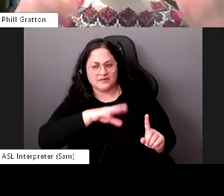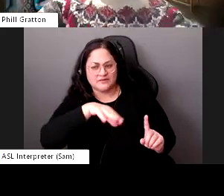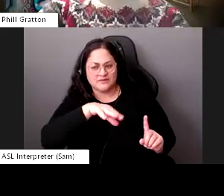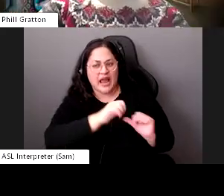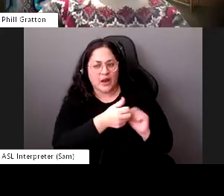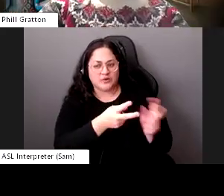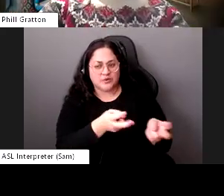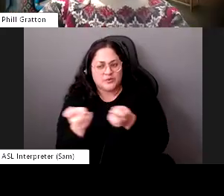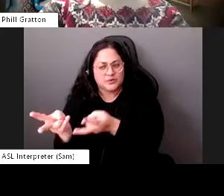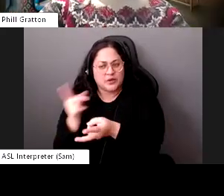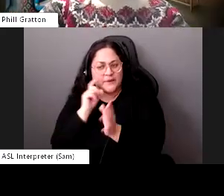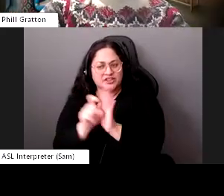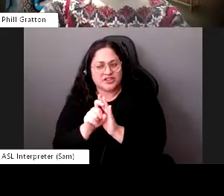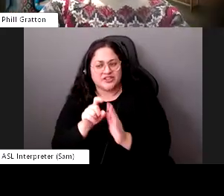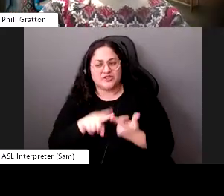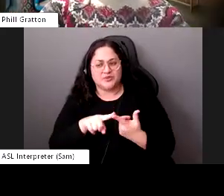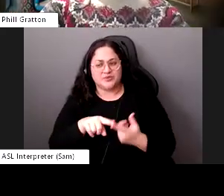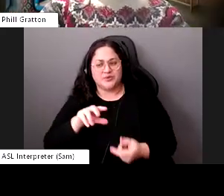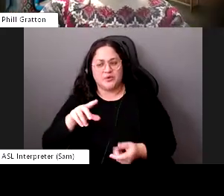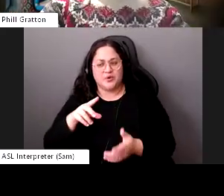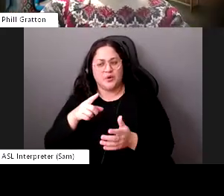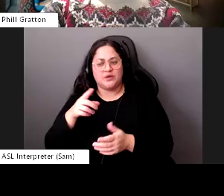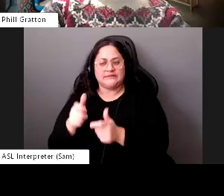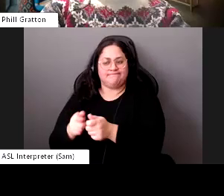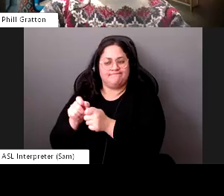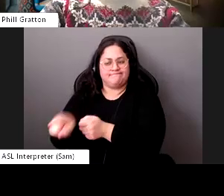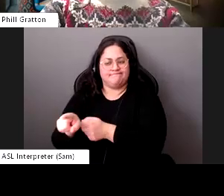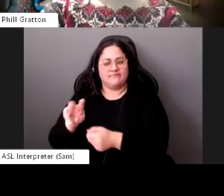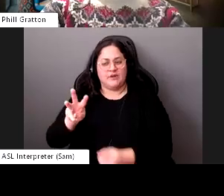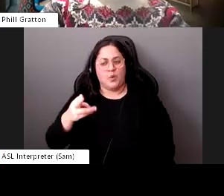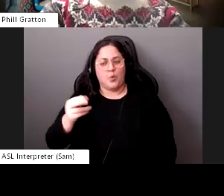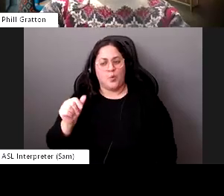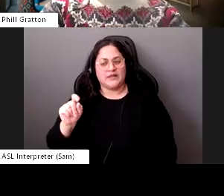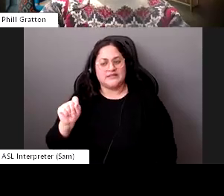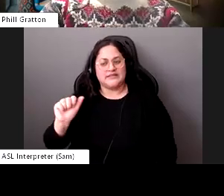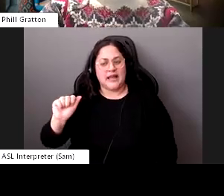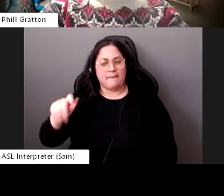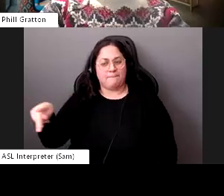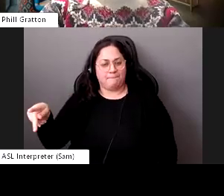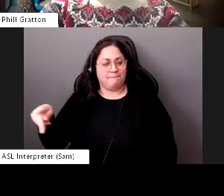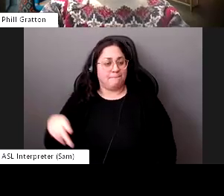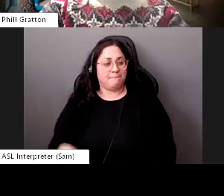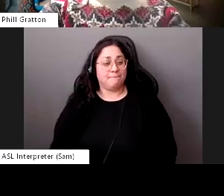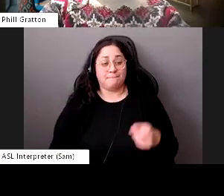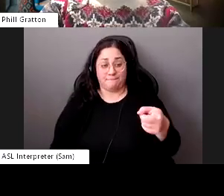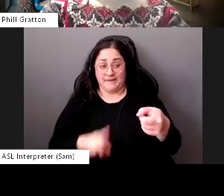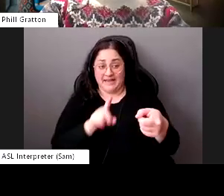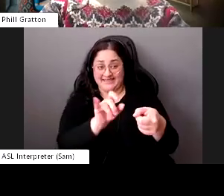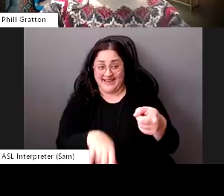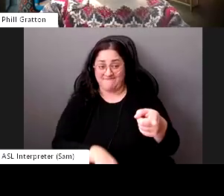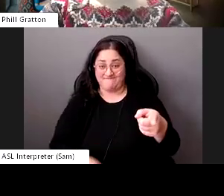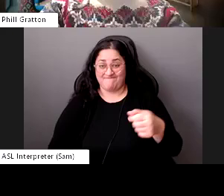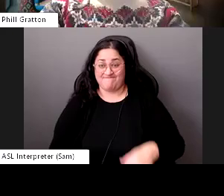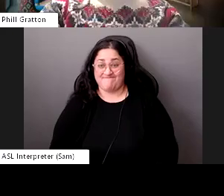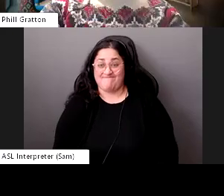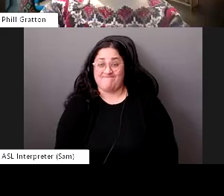how you Of would do course, it? sure. Here, how do I copy an image No, not the